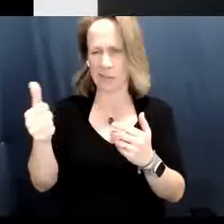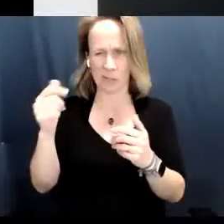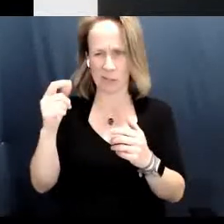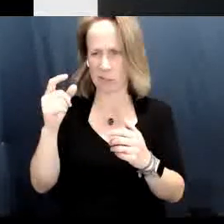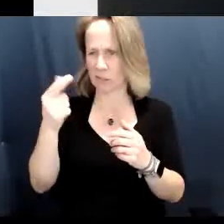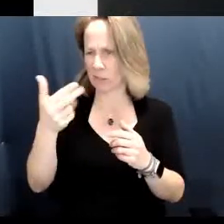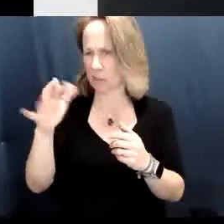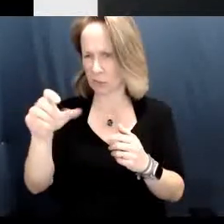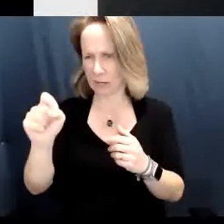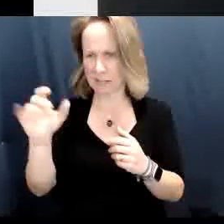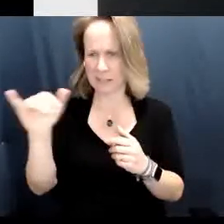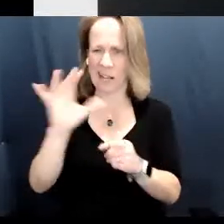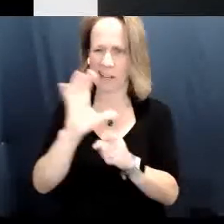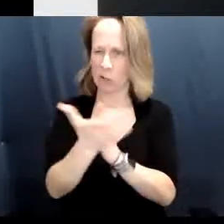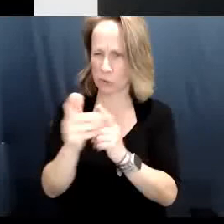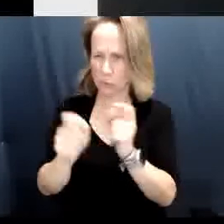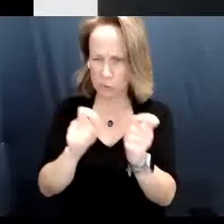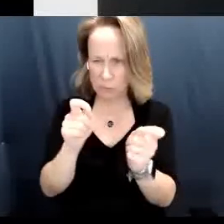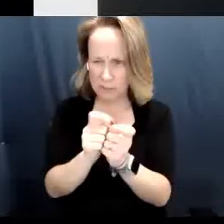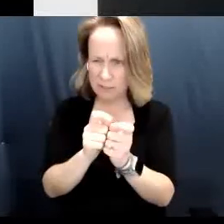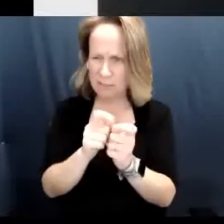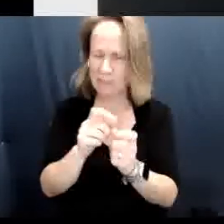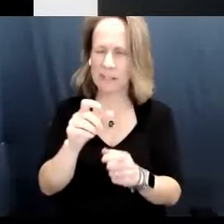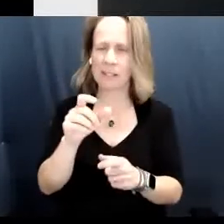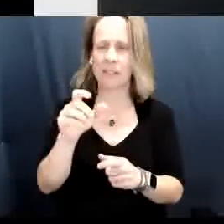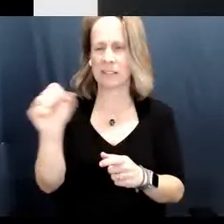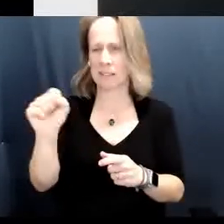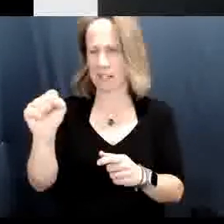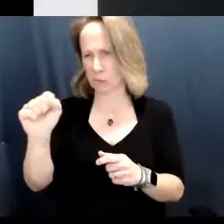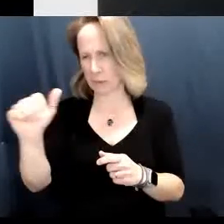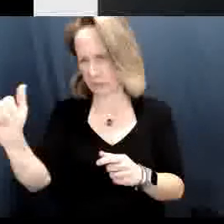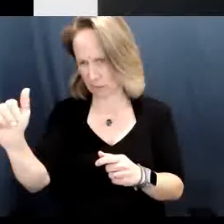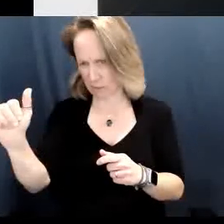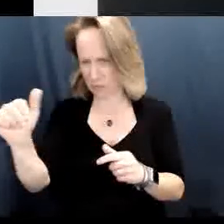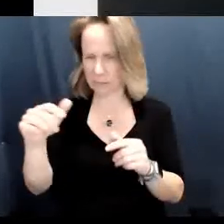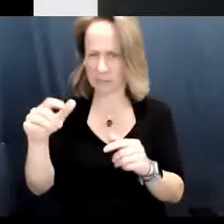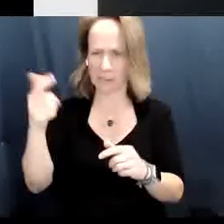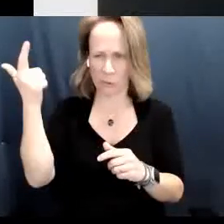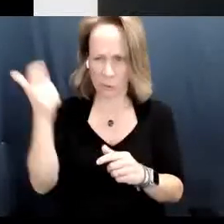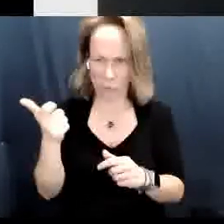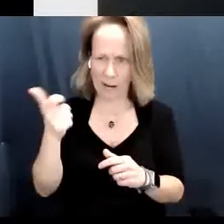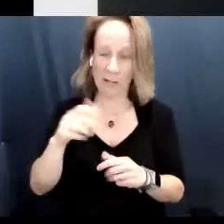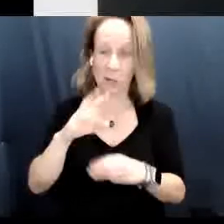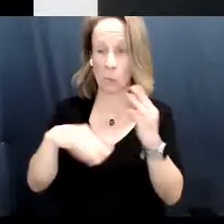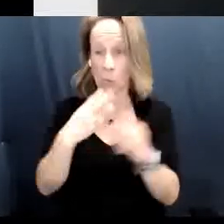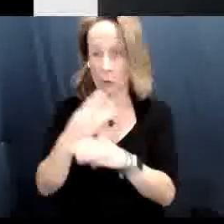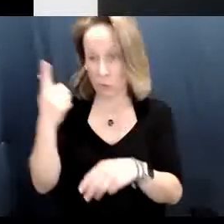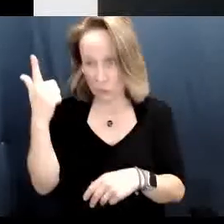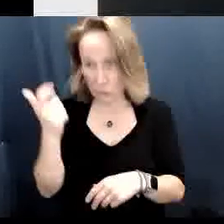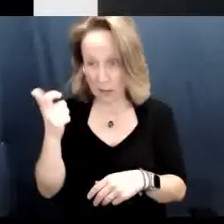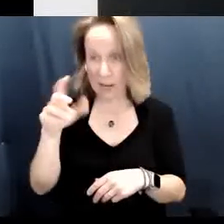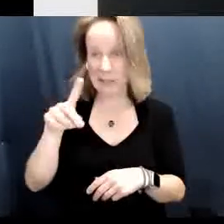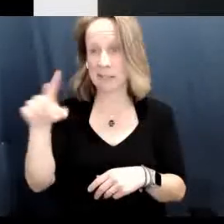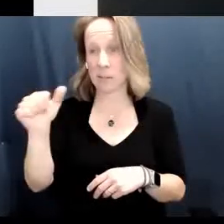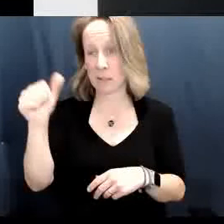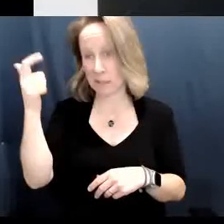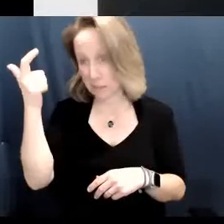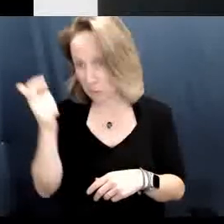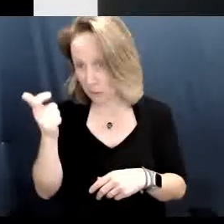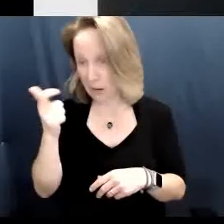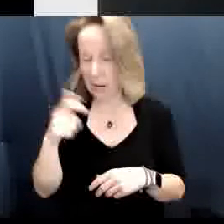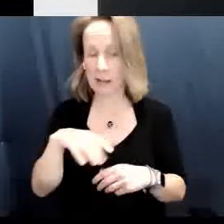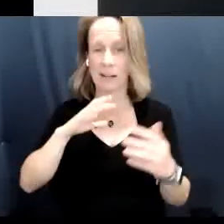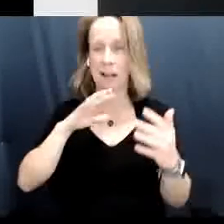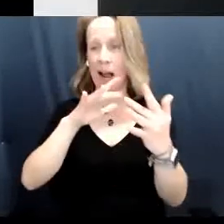Culturally Specific Assault Services Grant, the Rural Grant, the Disabilities Grant, and the Outreach and Services to